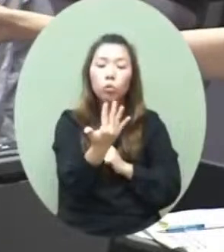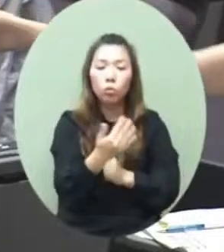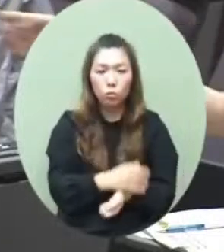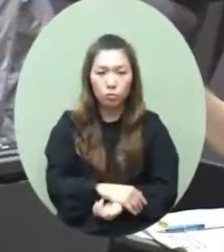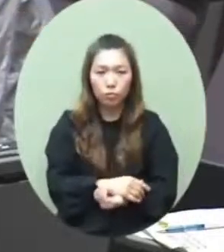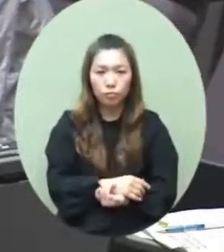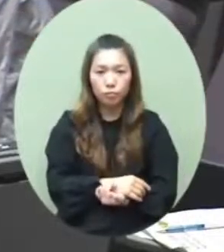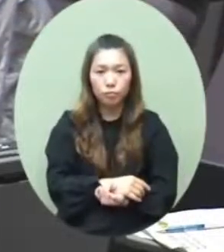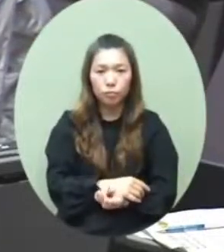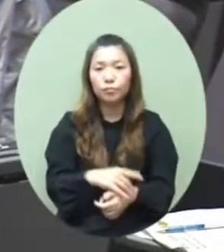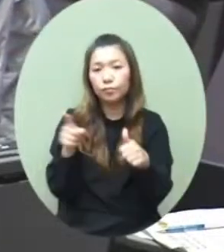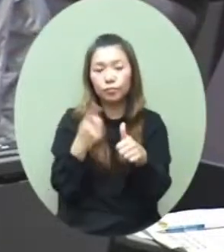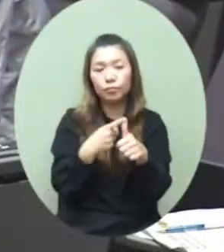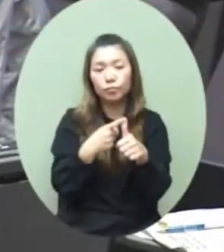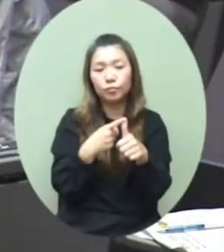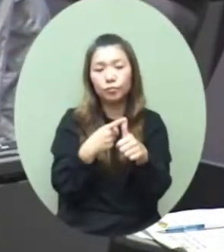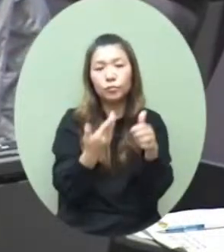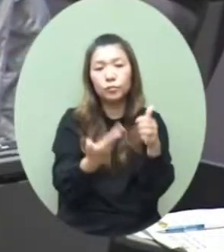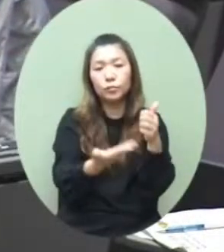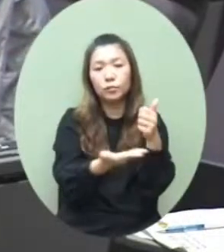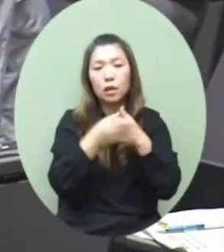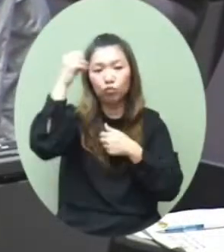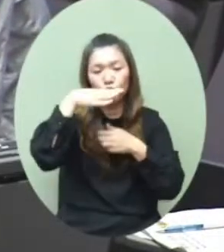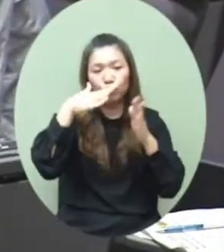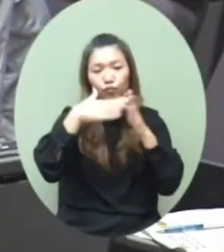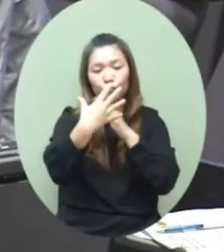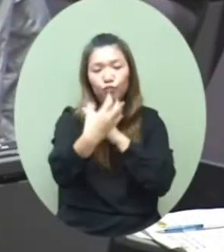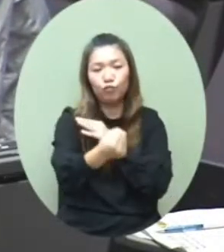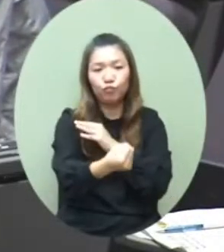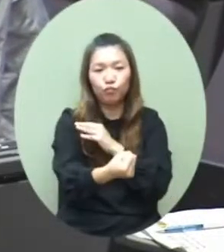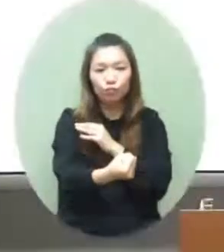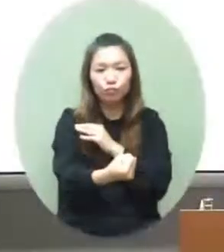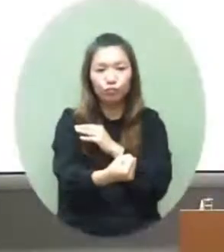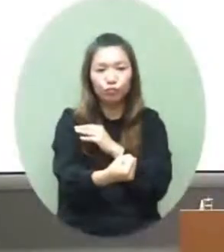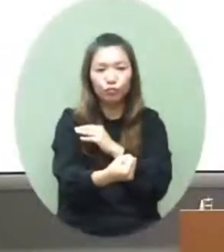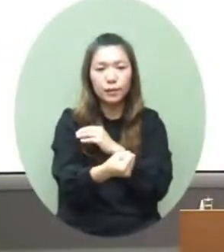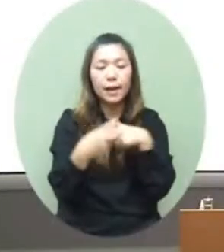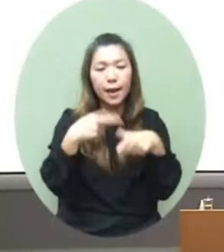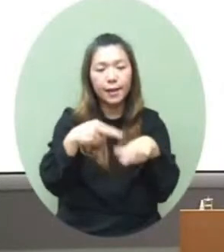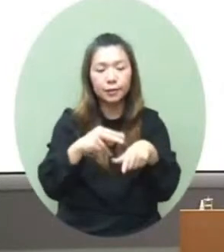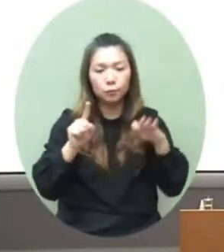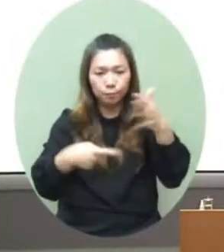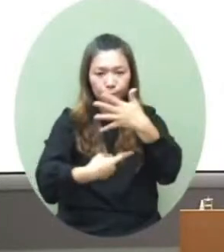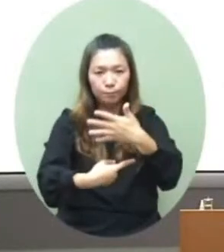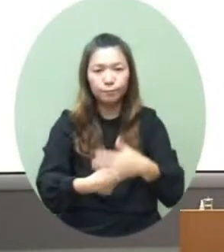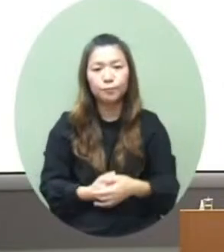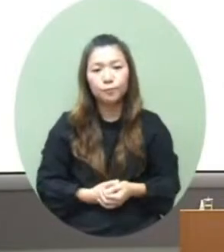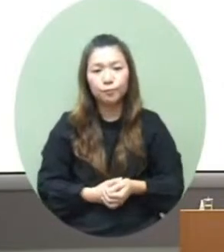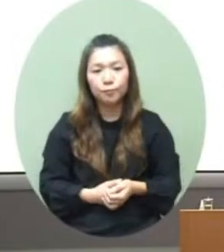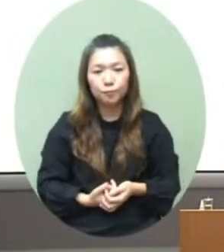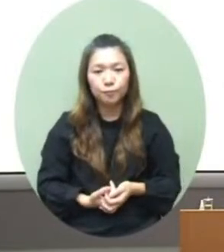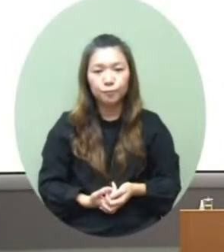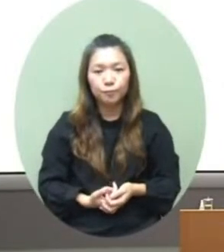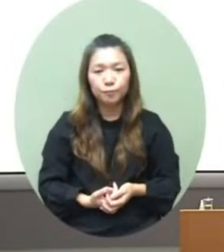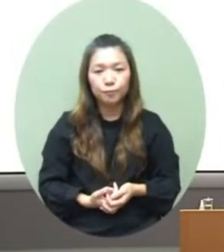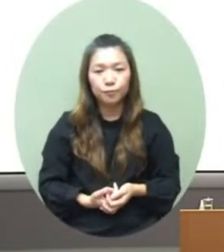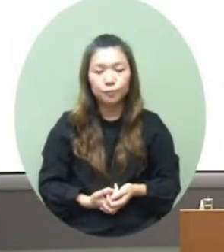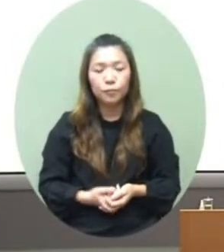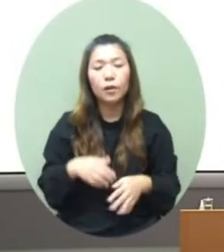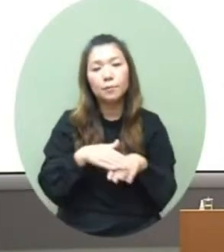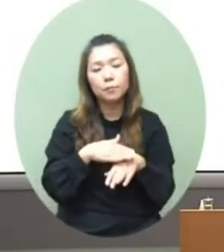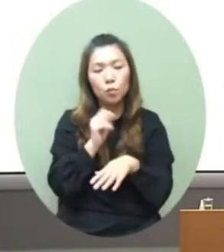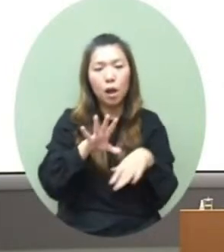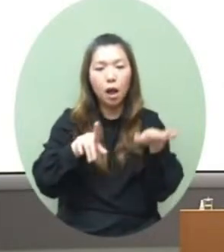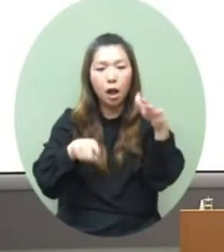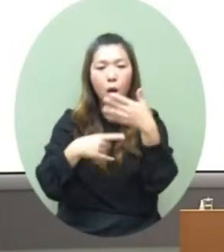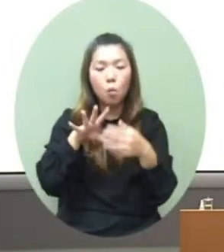roughly the cost of these activities? I will first ask Mr. Yang to say a few words